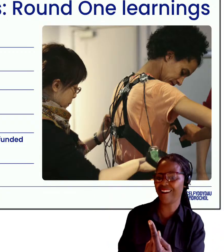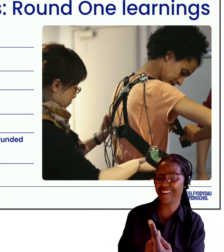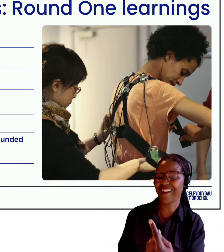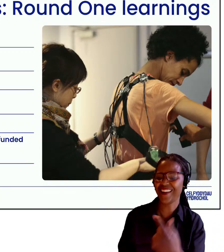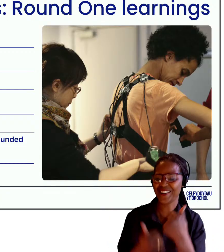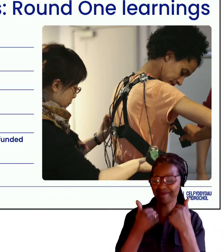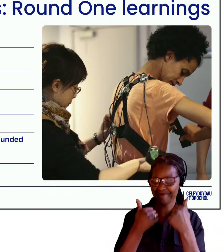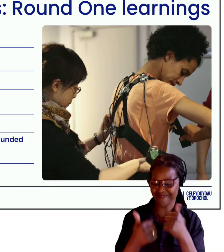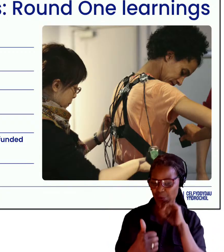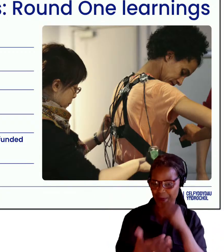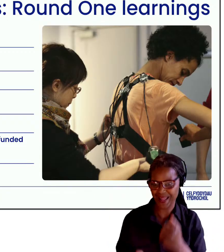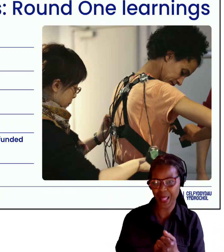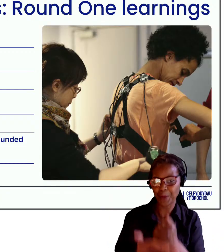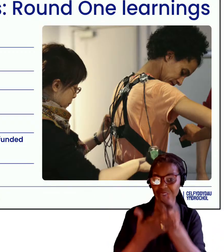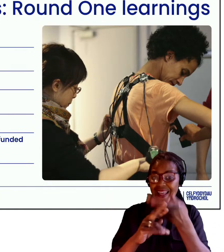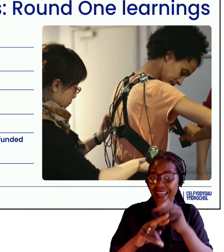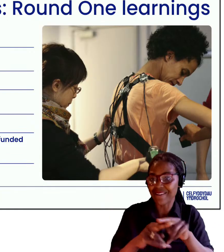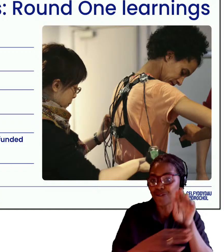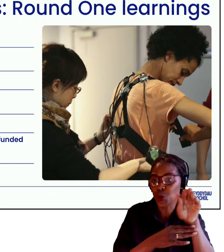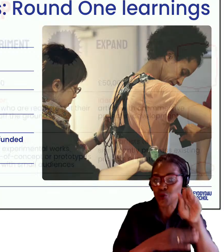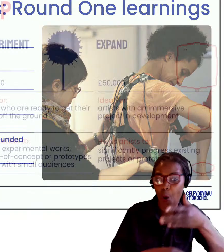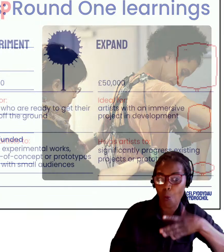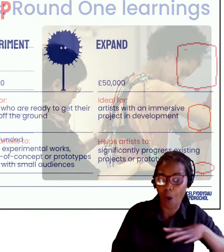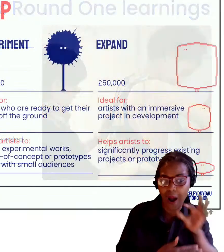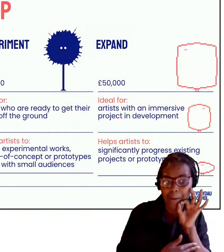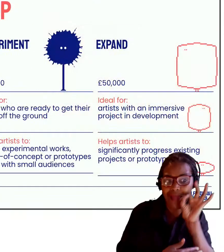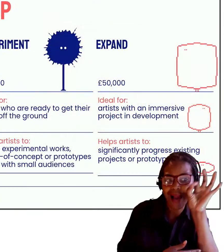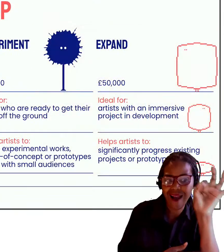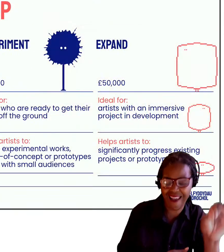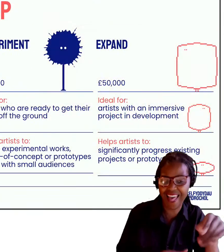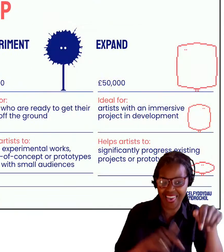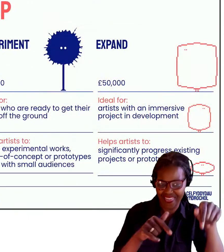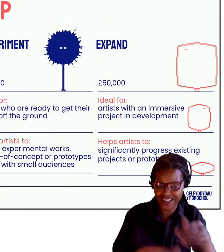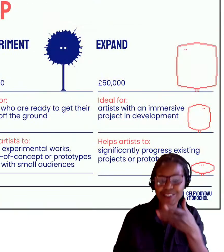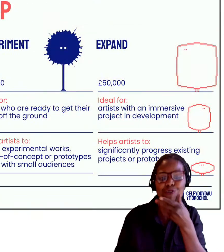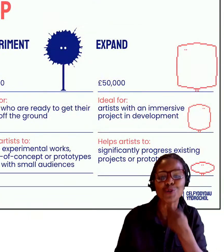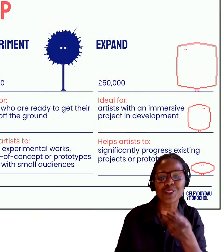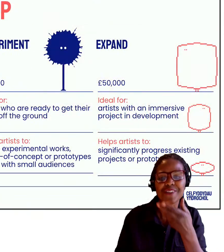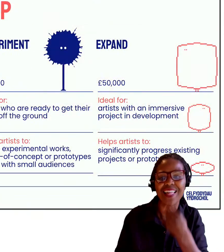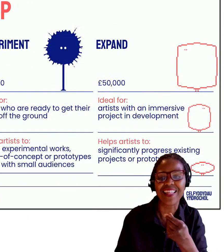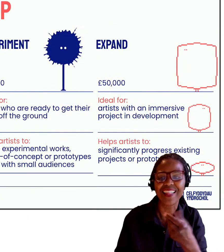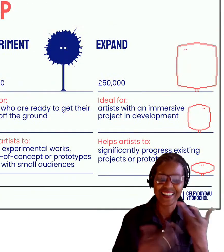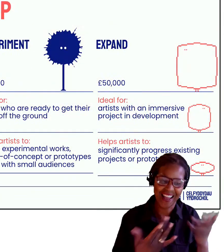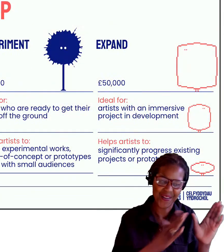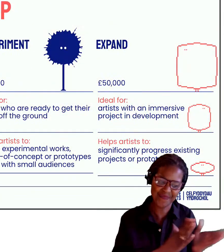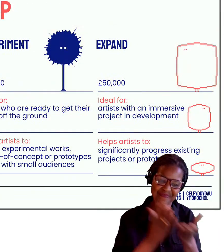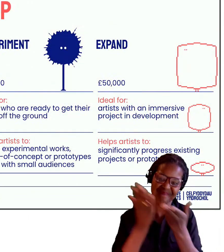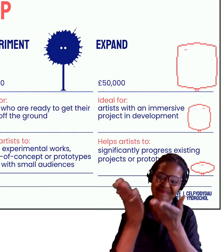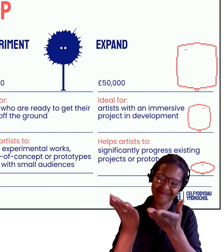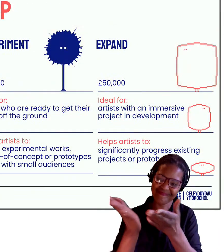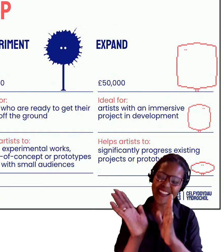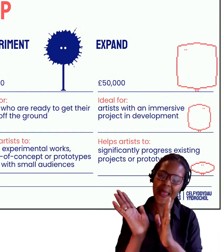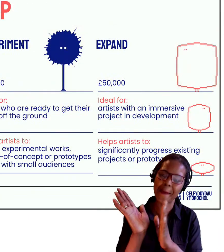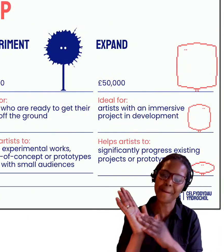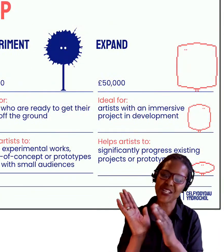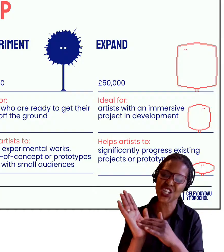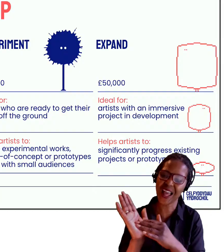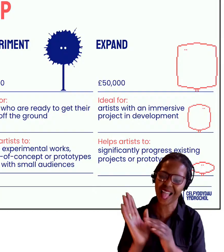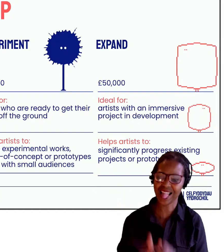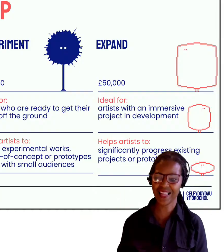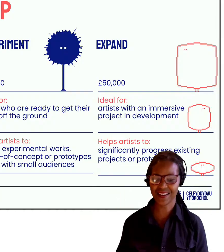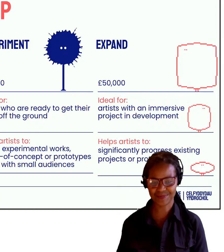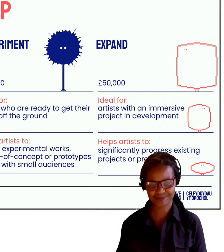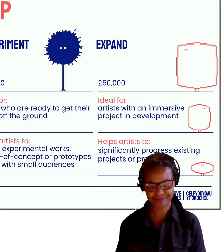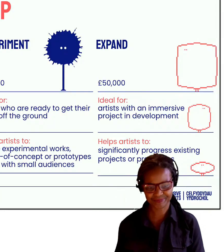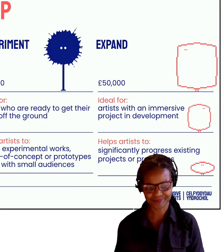round two. So let's get into it, and I'll hand over to Michelle. Thanks, Ruth. So in